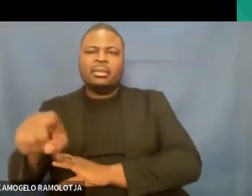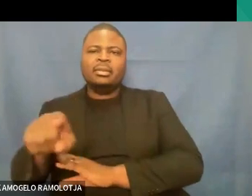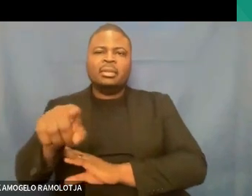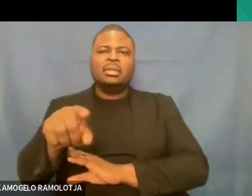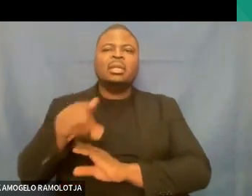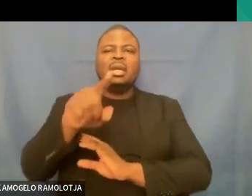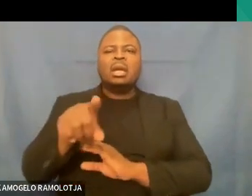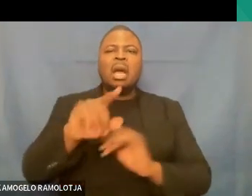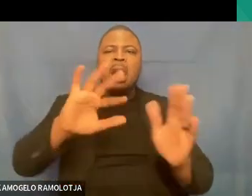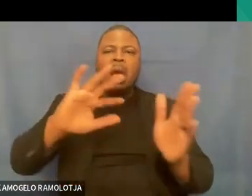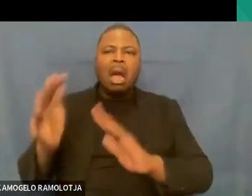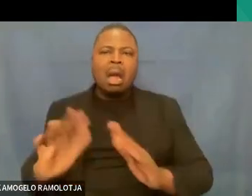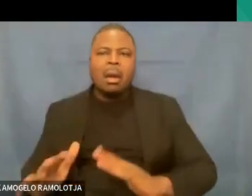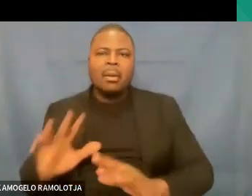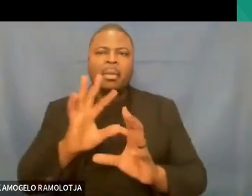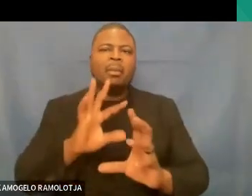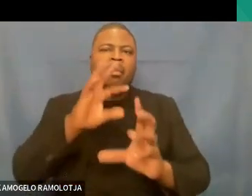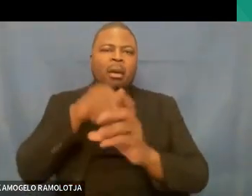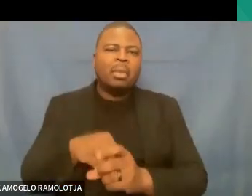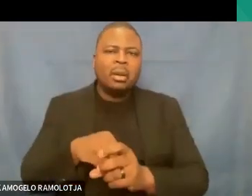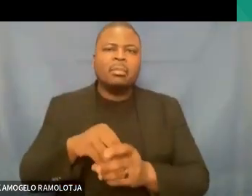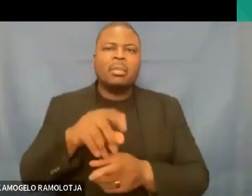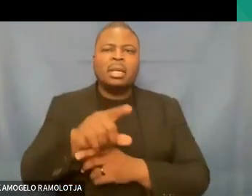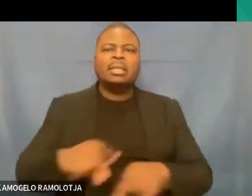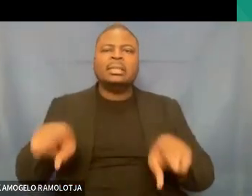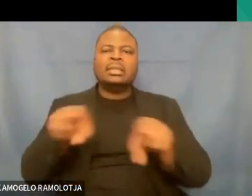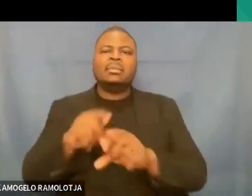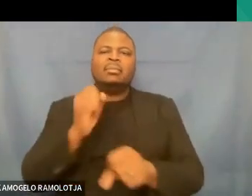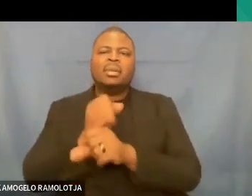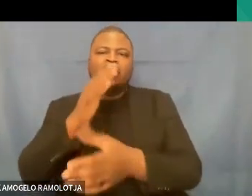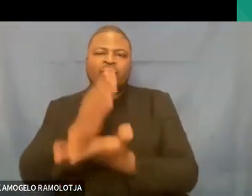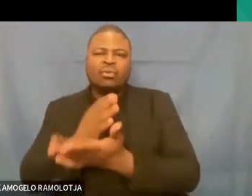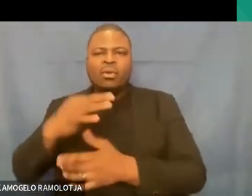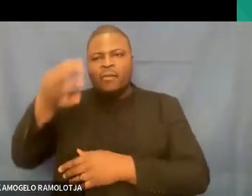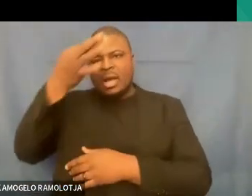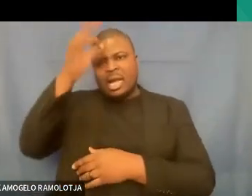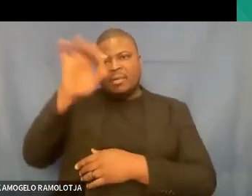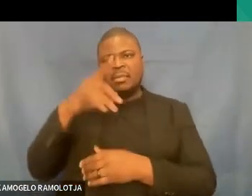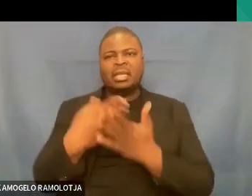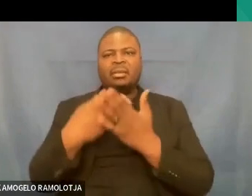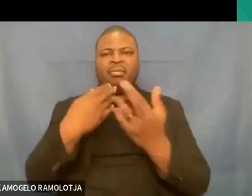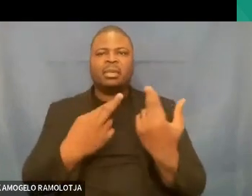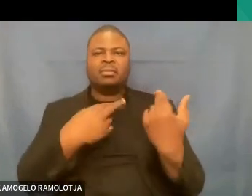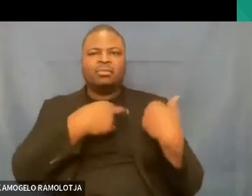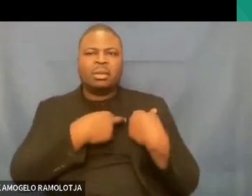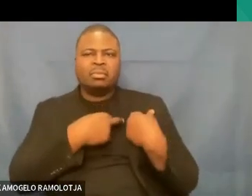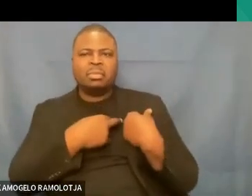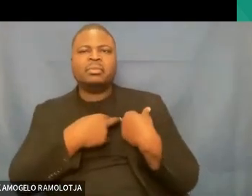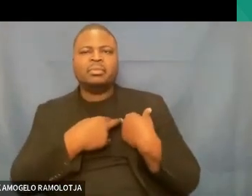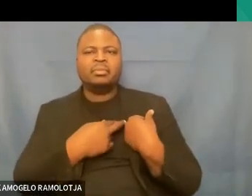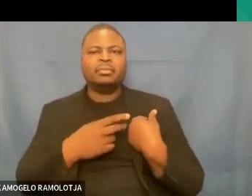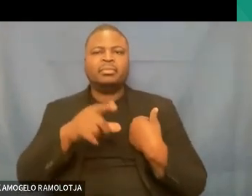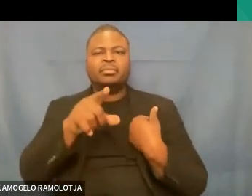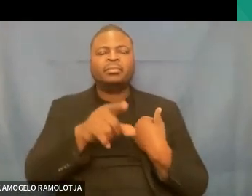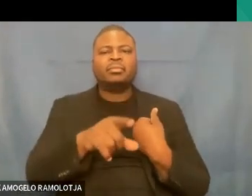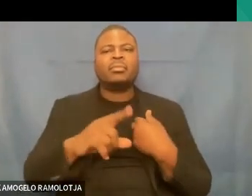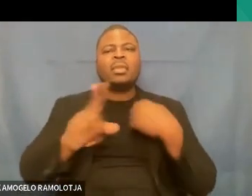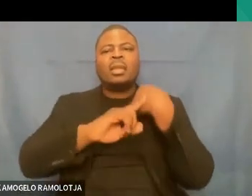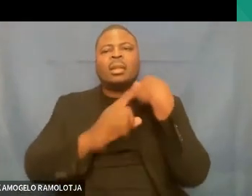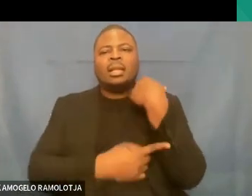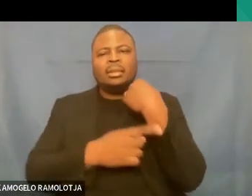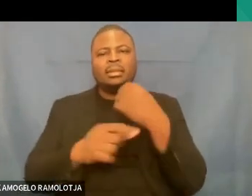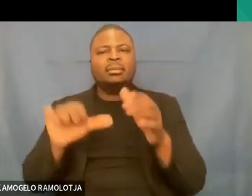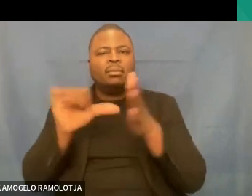program to make sure that governments are actually held to account? And lastly, but importantly,